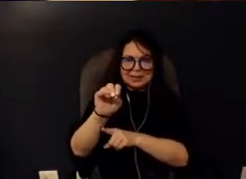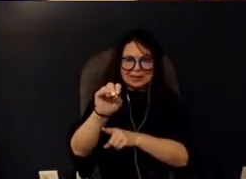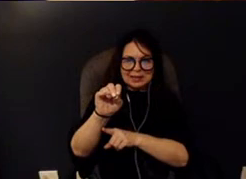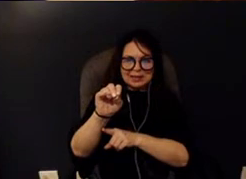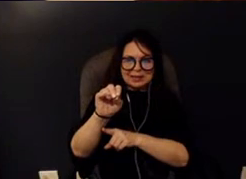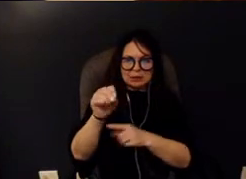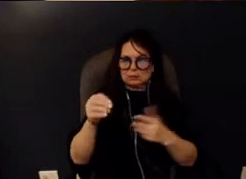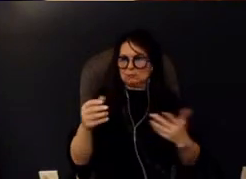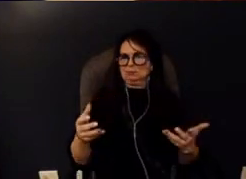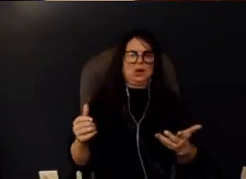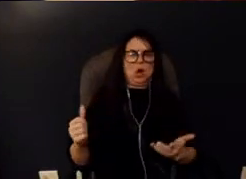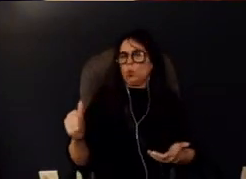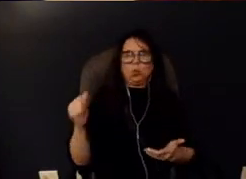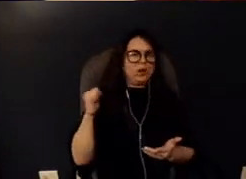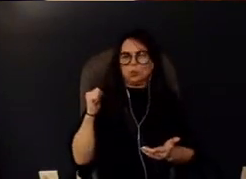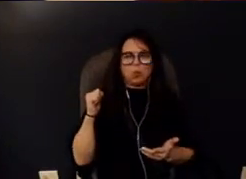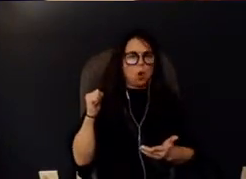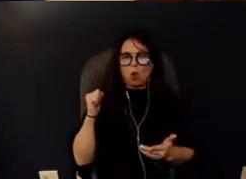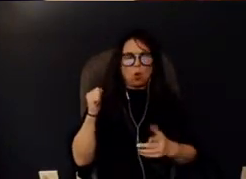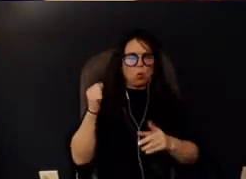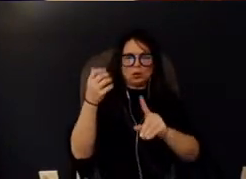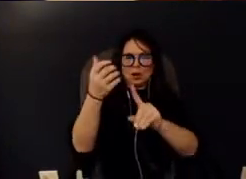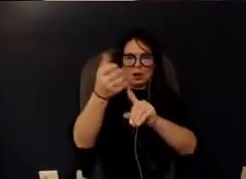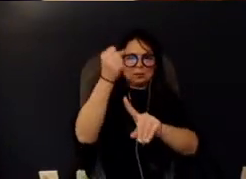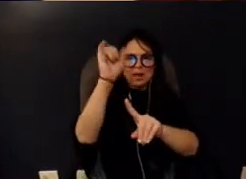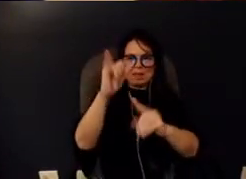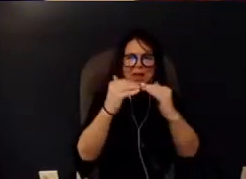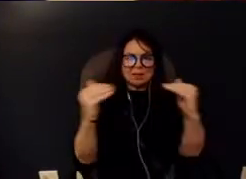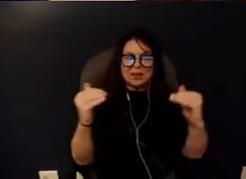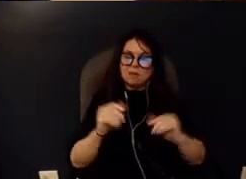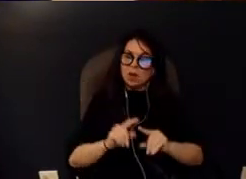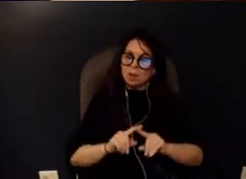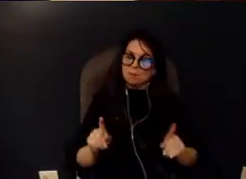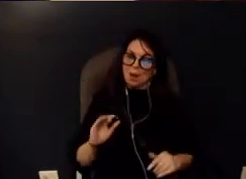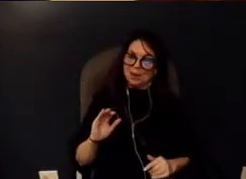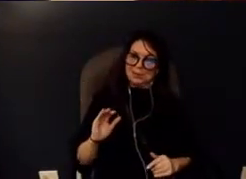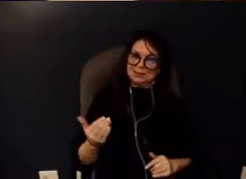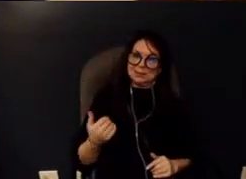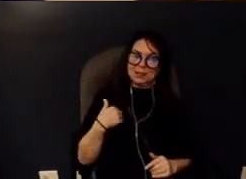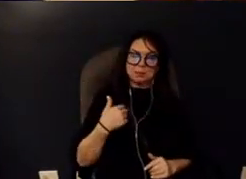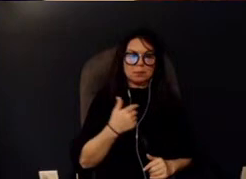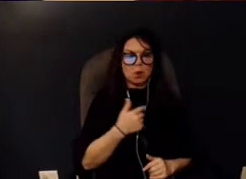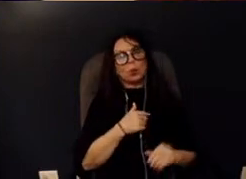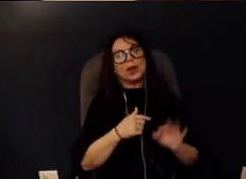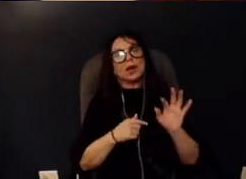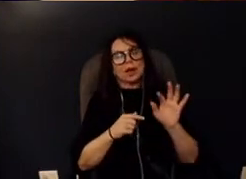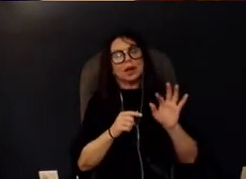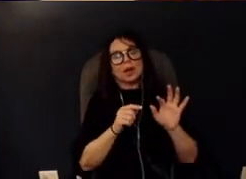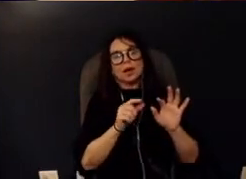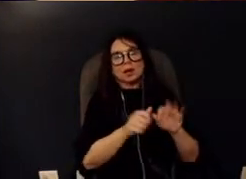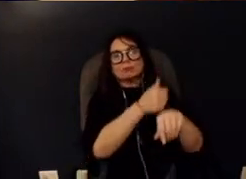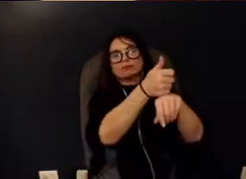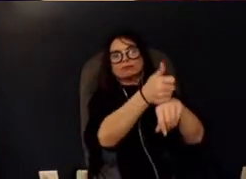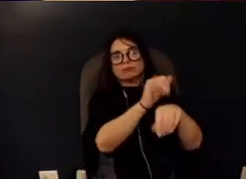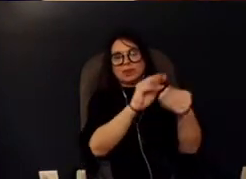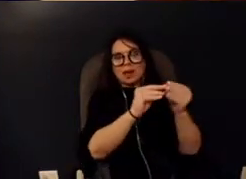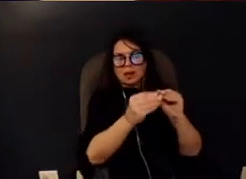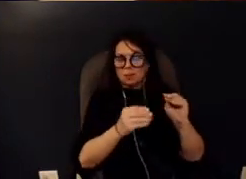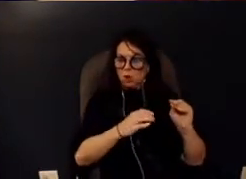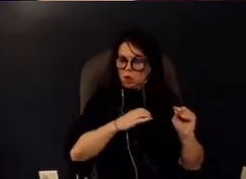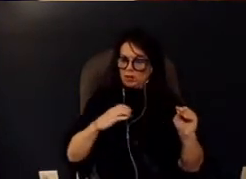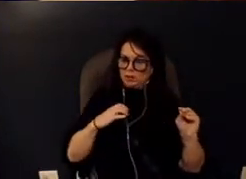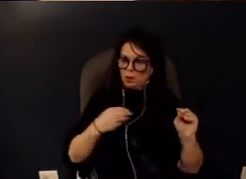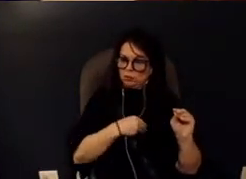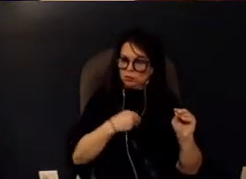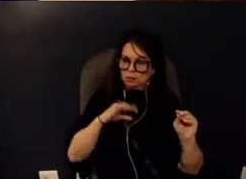level, but we are conveniently sort of setting the number there. Councilmember Johnson mentioned that there were 100 other vacancies being held open